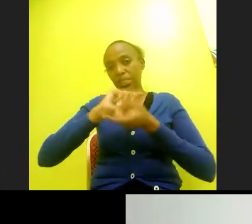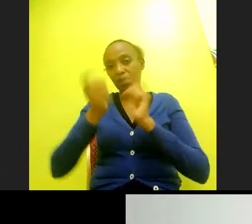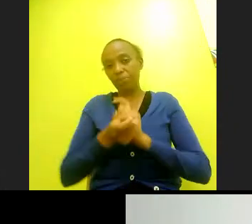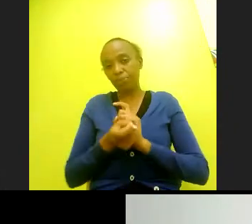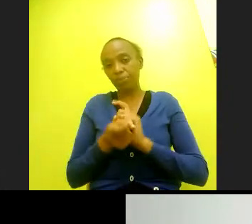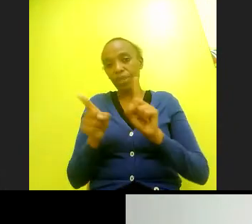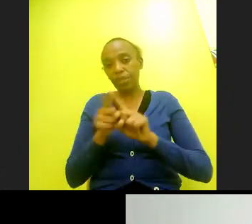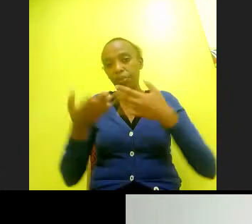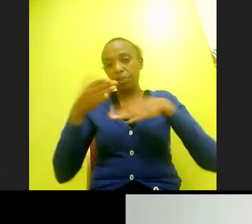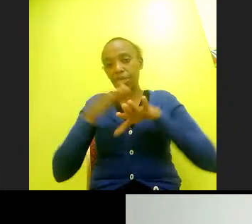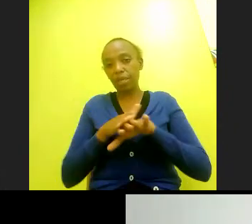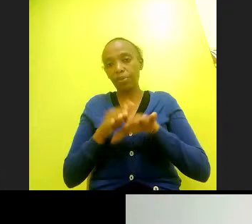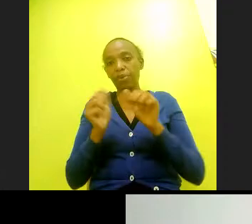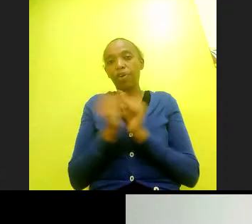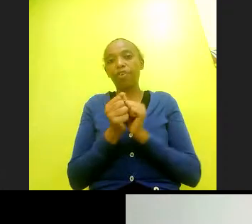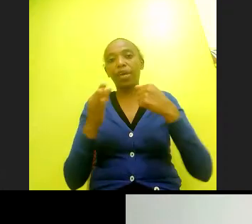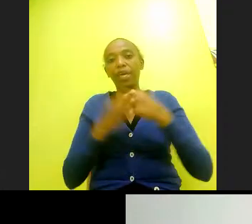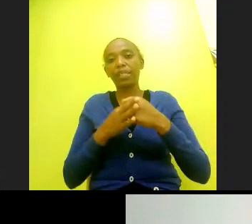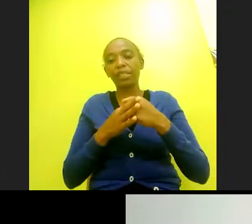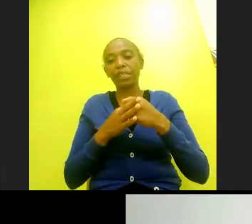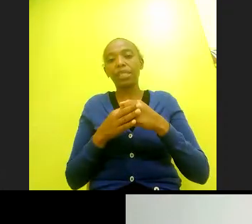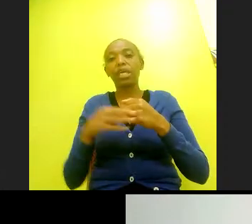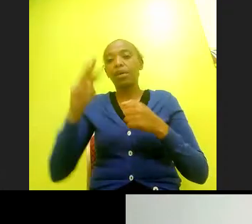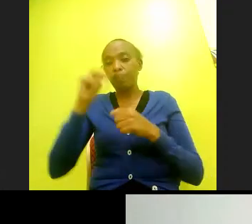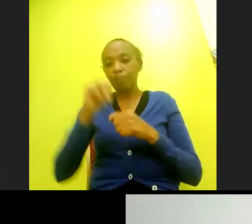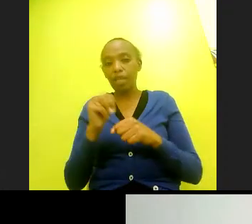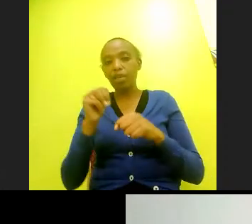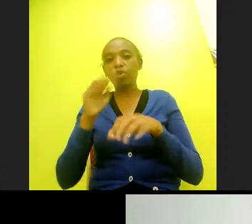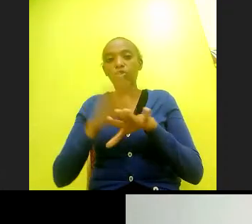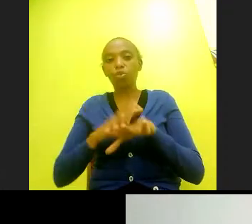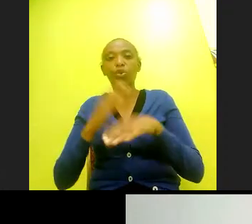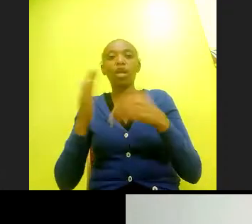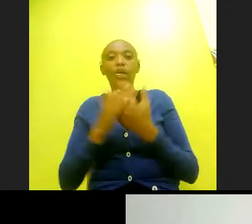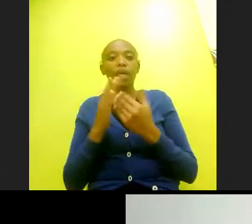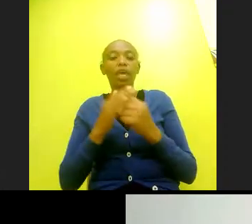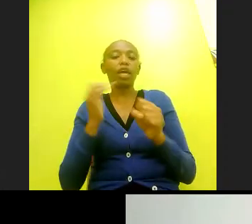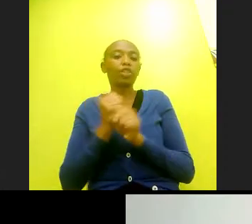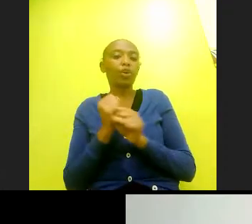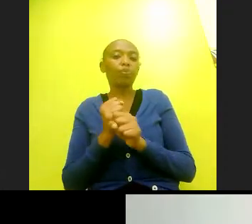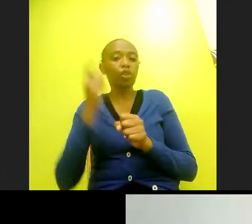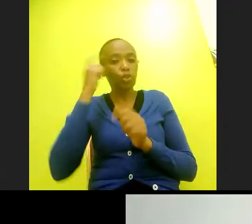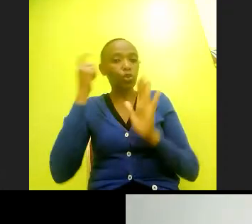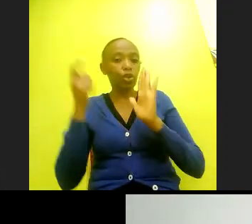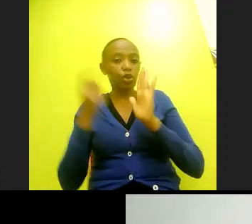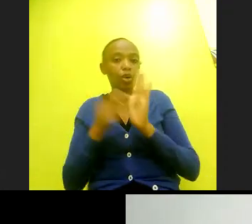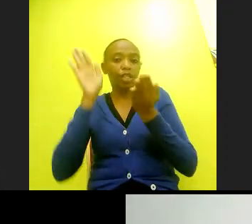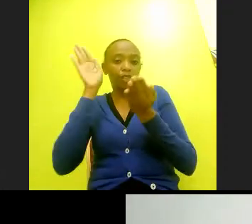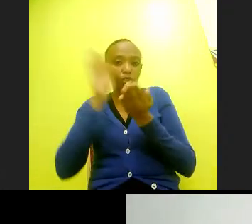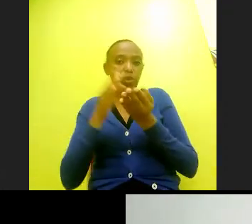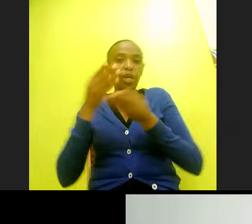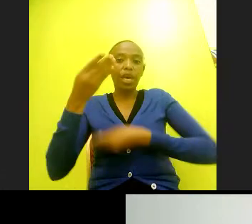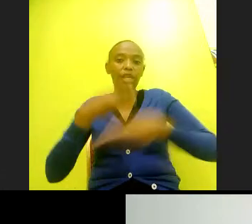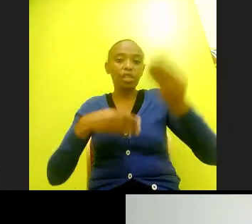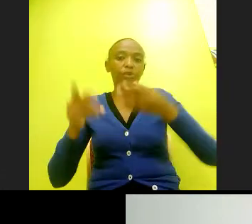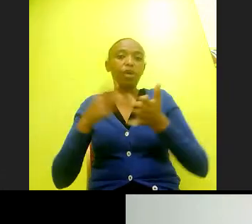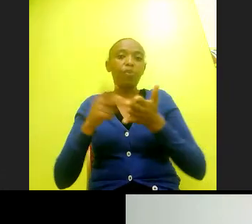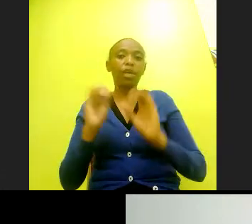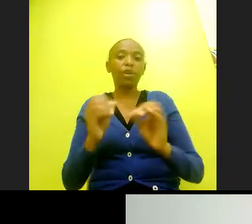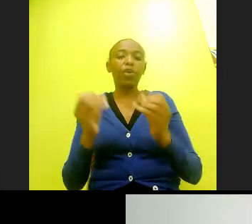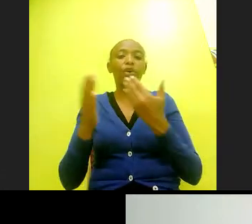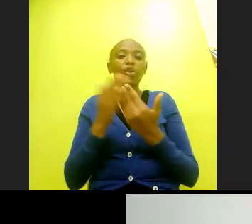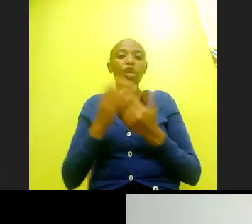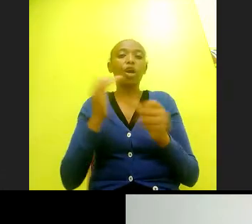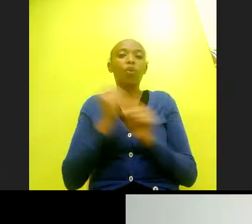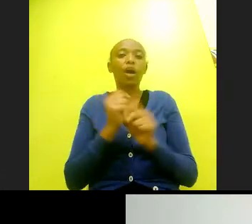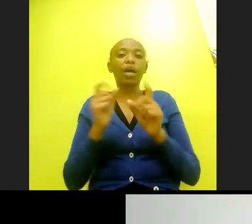of 80 million decent care jobs to recognize, reduce, and redistribute unpaid care work and reward